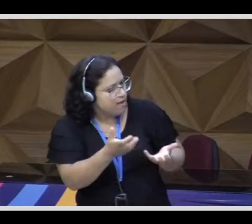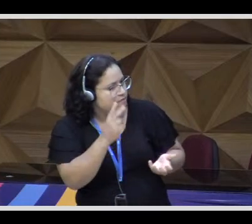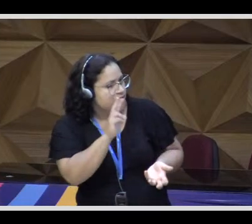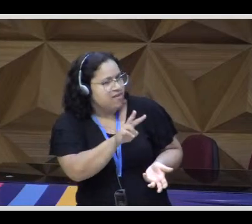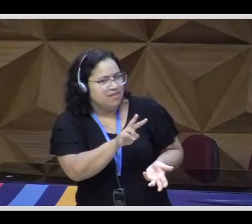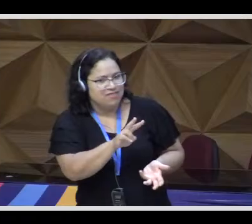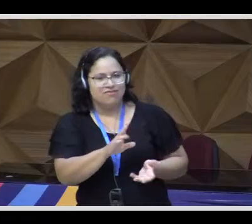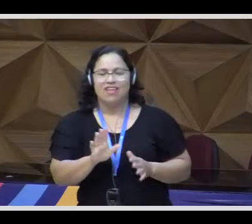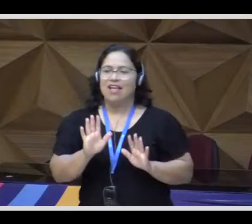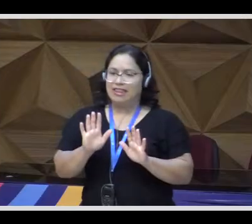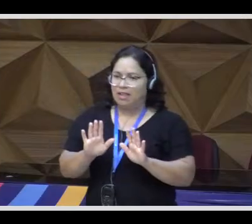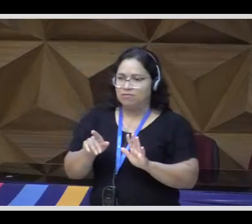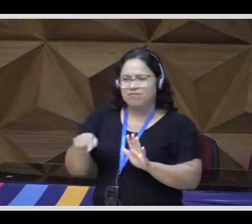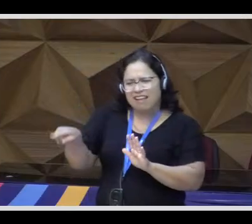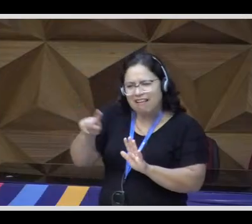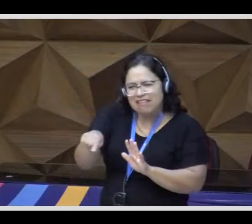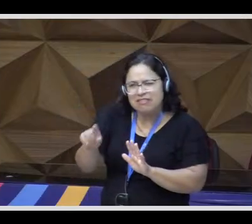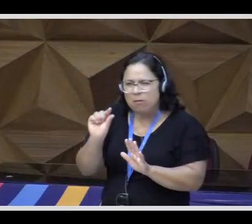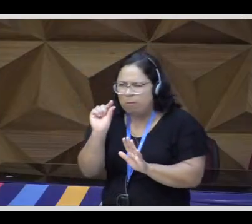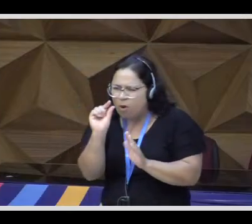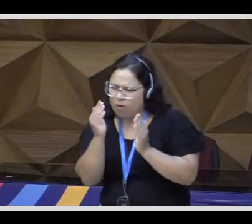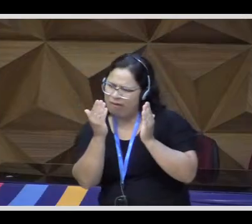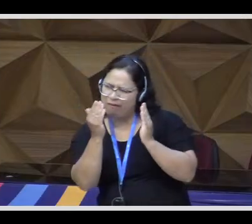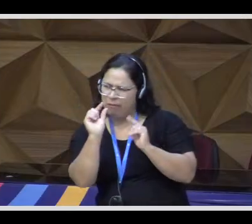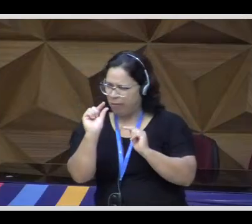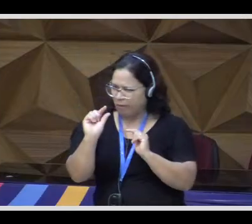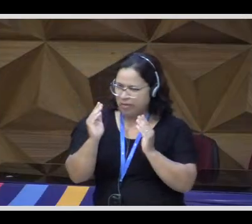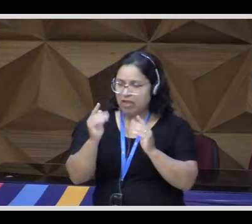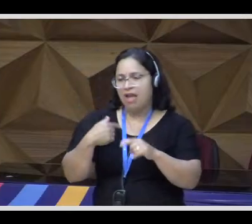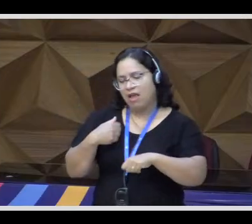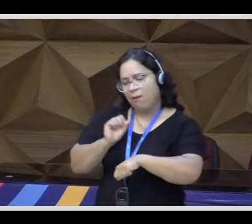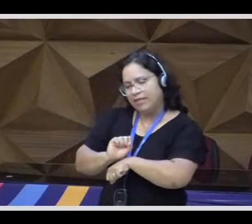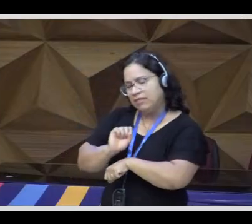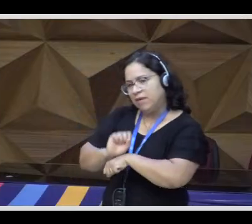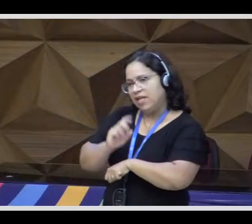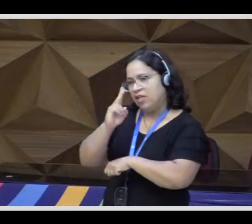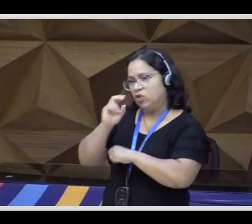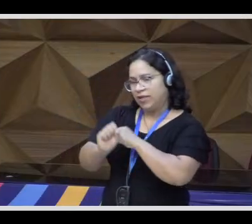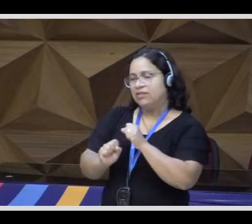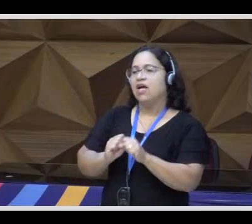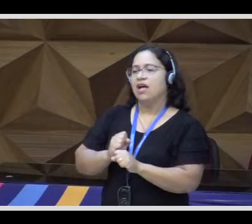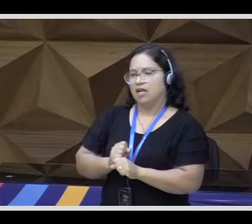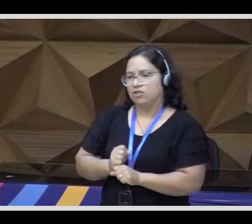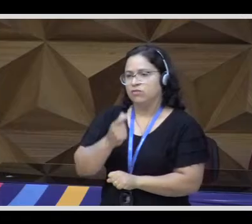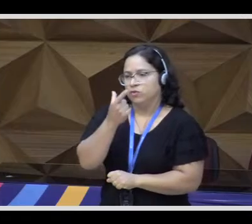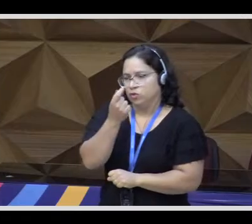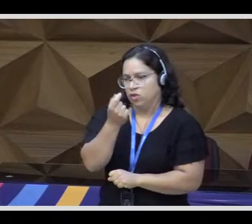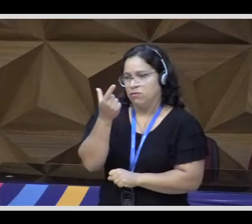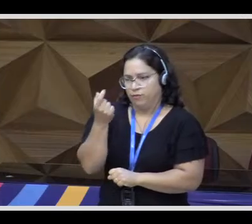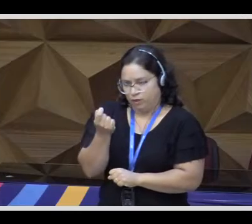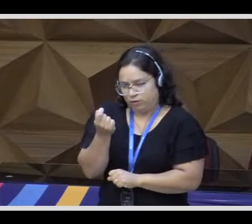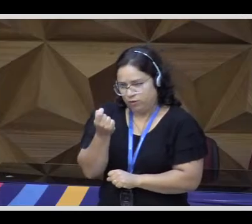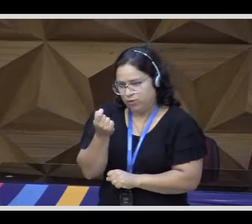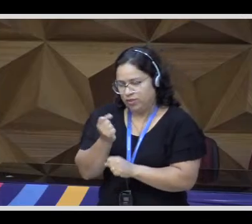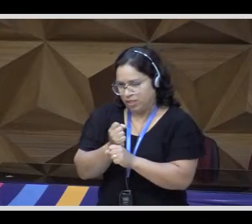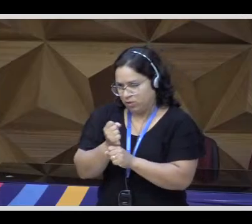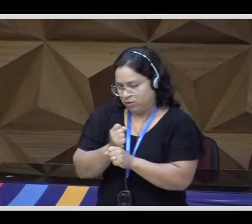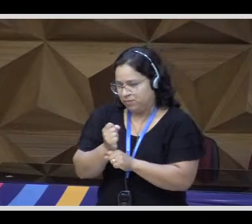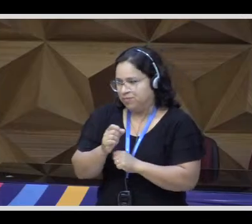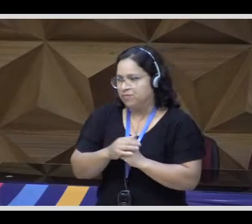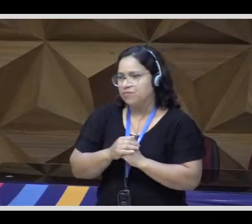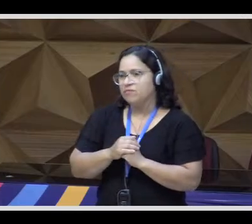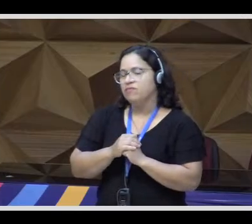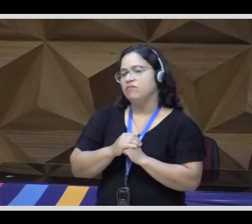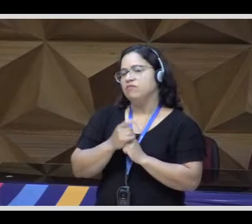so convincing. So I had to wait 2 more years, 2020. In 2020, we